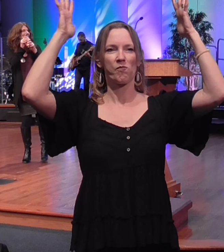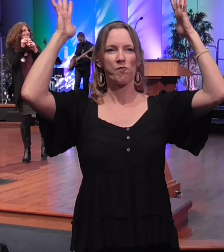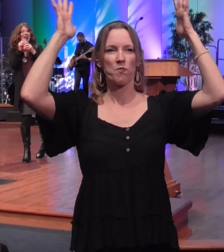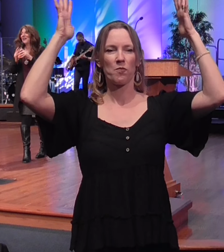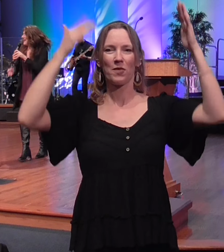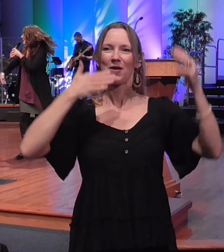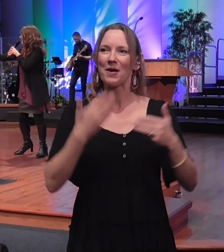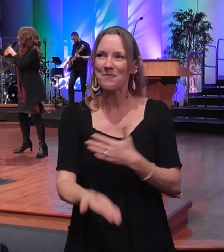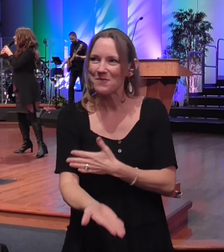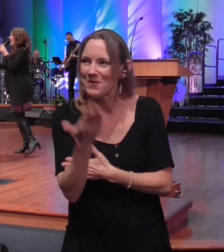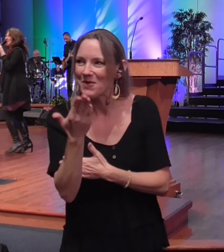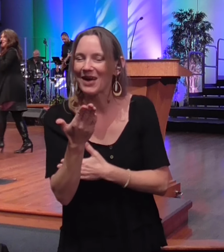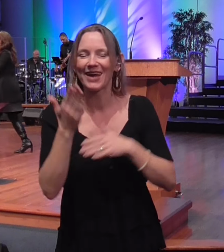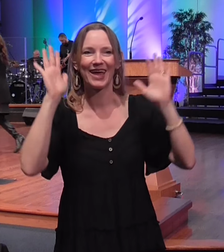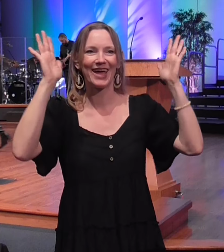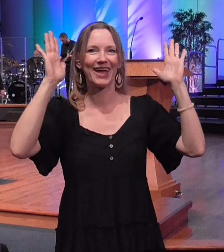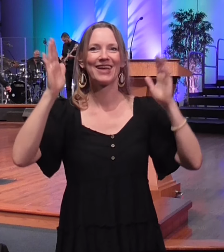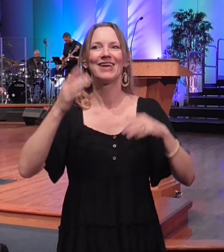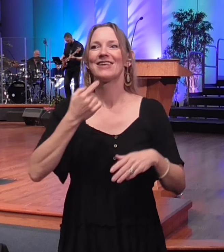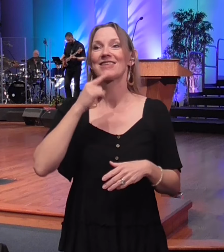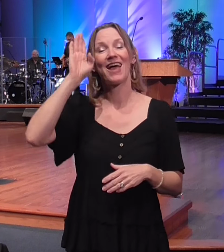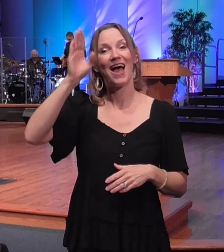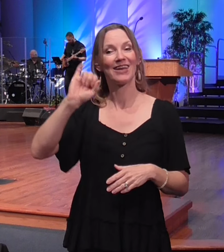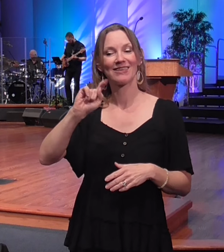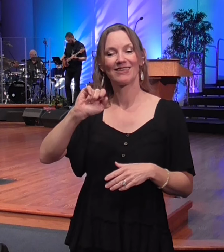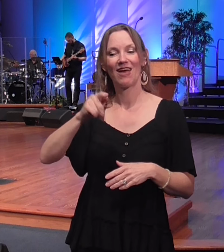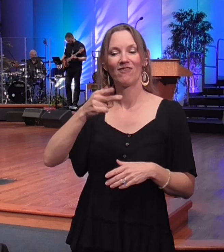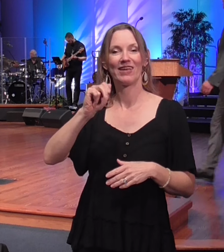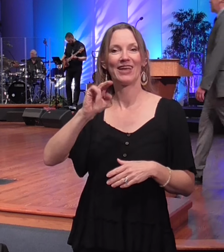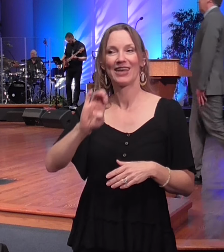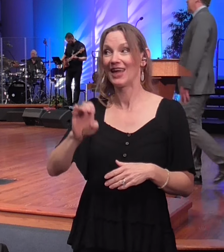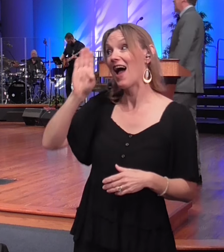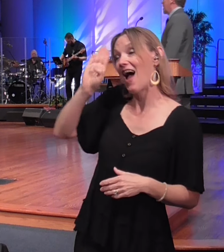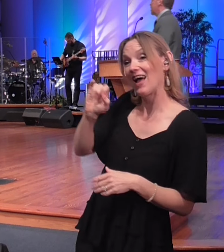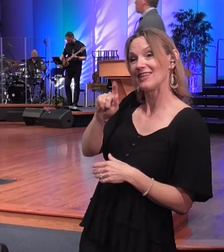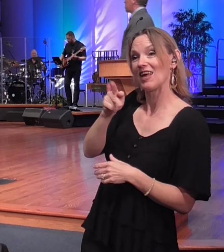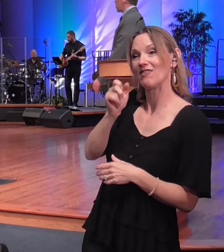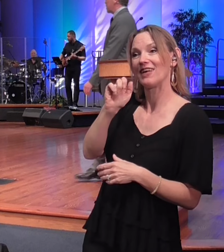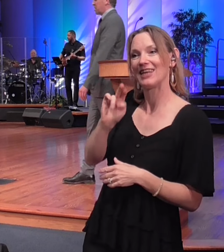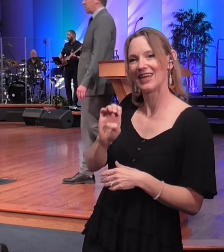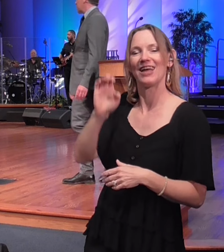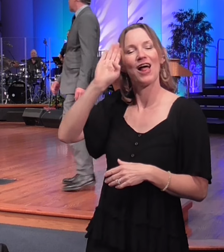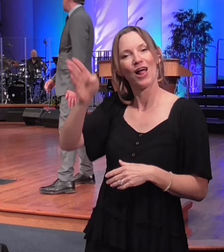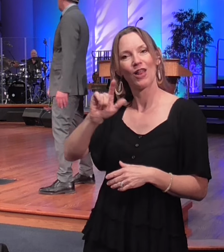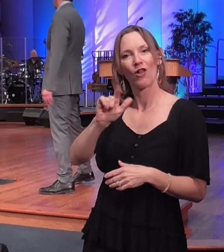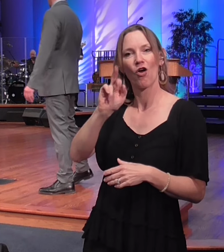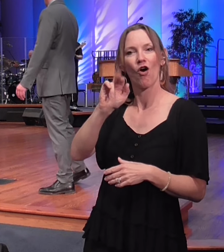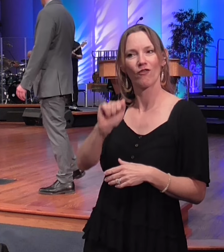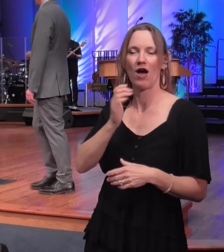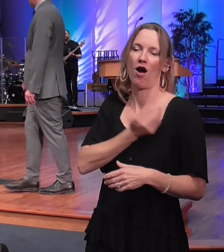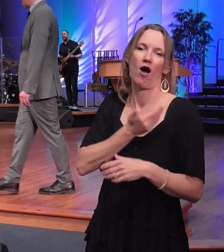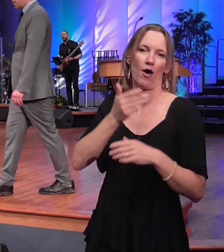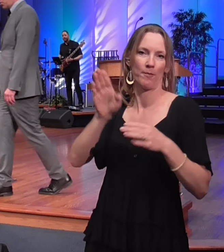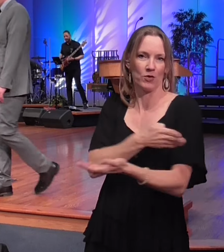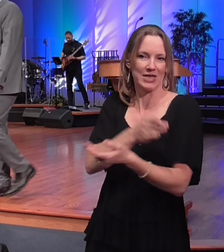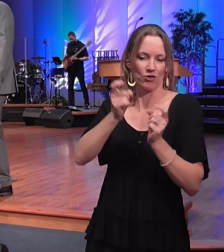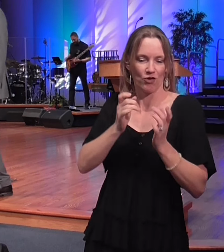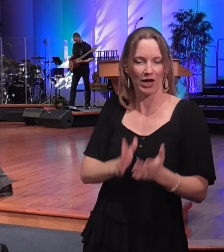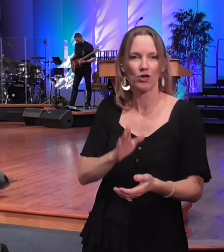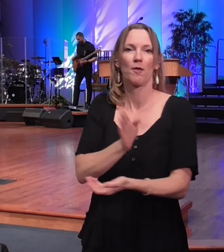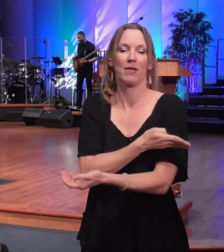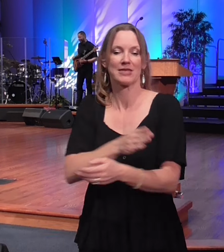rise. Good morning. Say hi to Stephanie. Hi, Stephanie. Hi, Laura Berman, our incredible music director, Mile High Band.